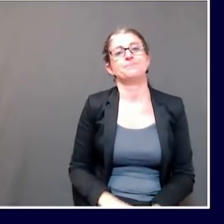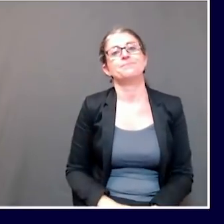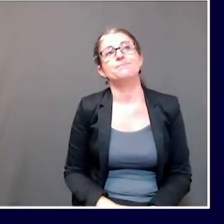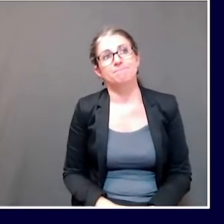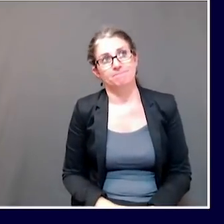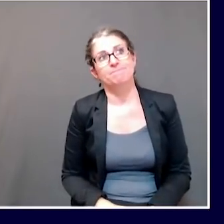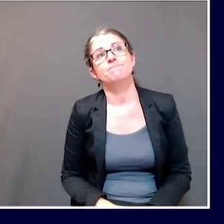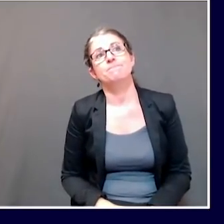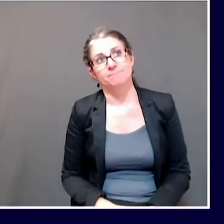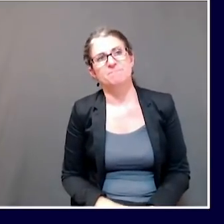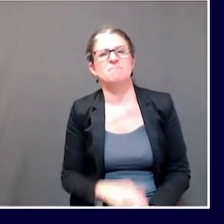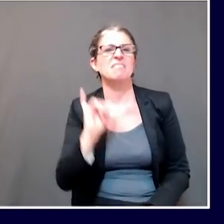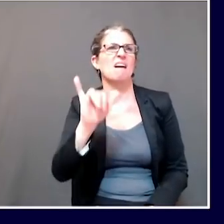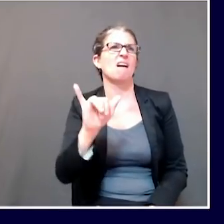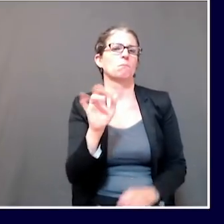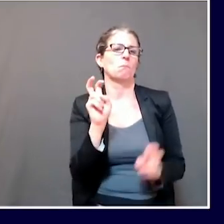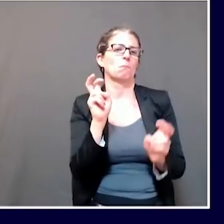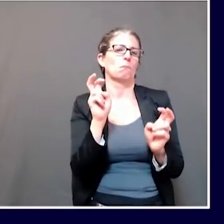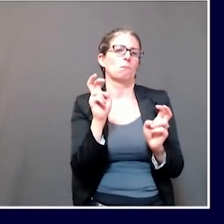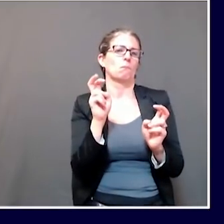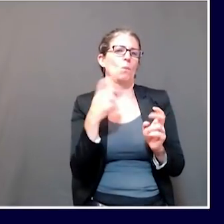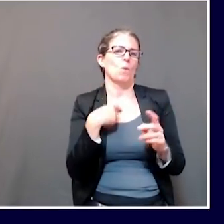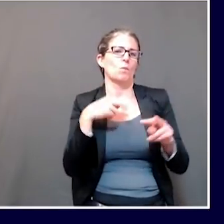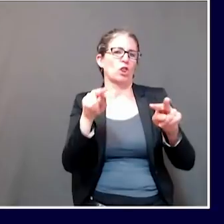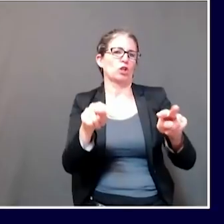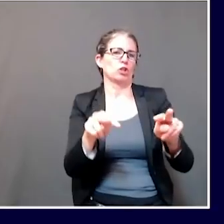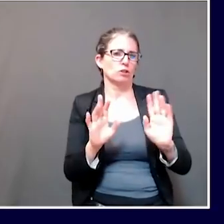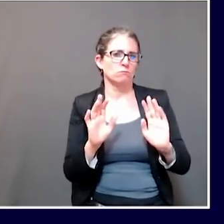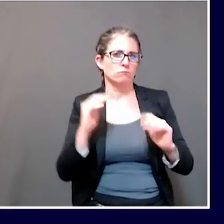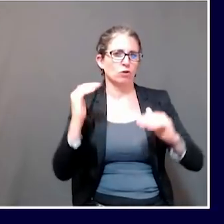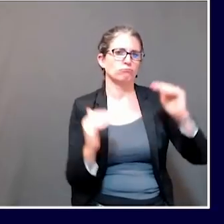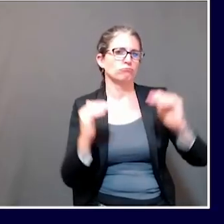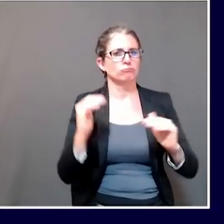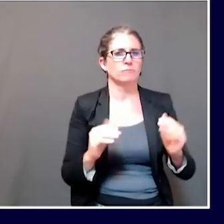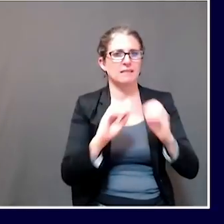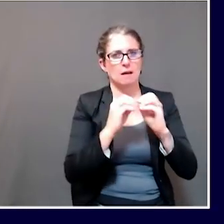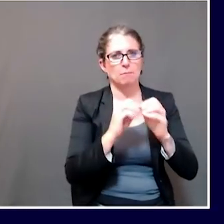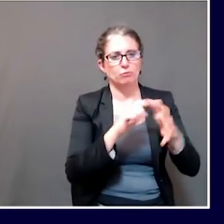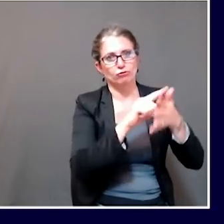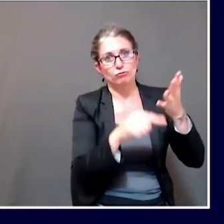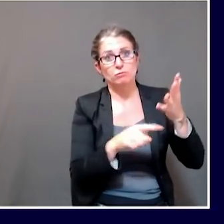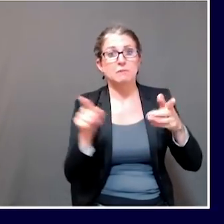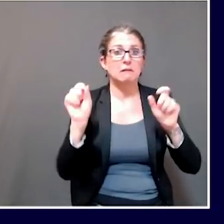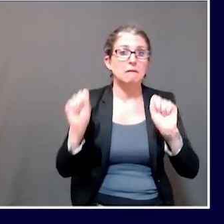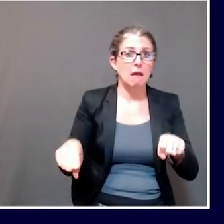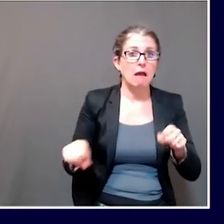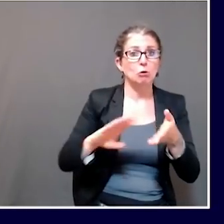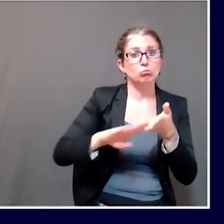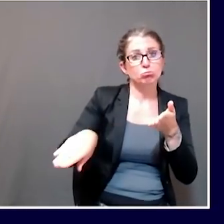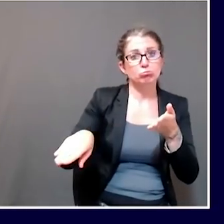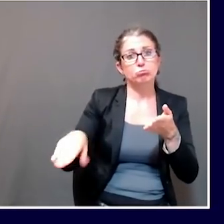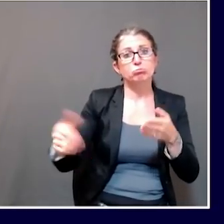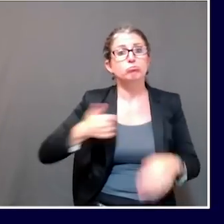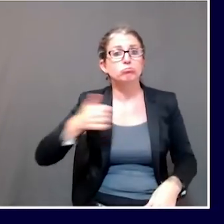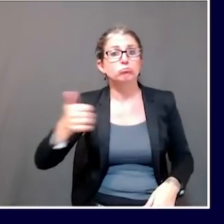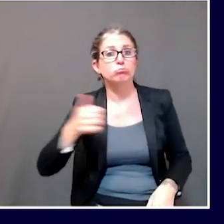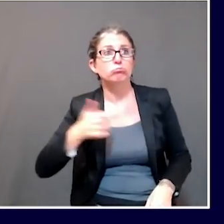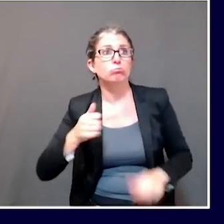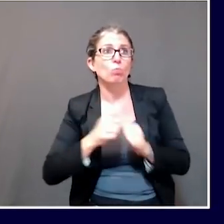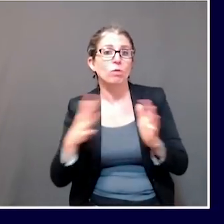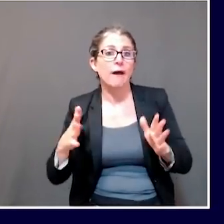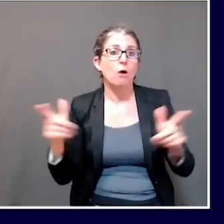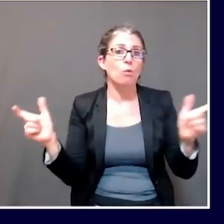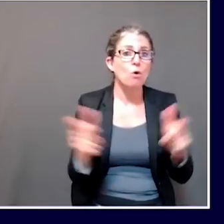that we use. Basically, is the other state as safe or safer than Maine? And if they are, then it's safe for those folks to come